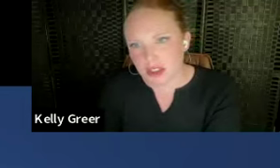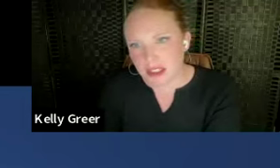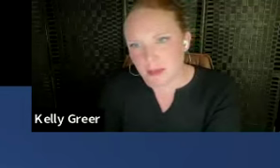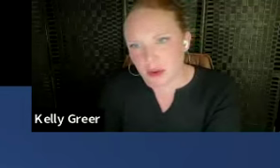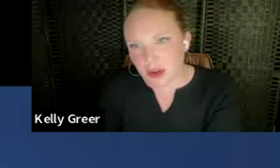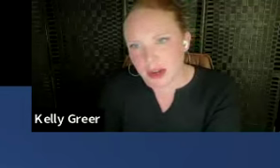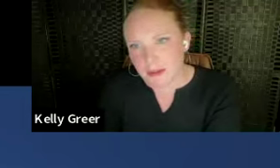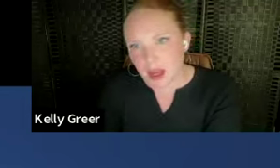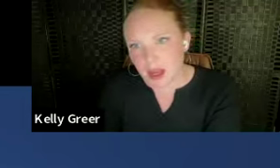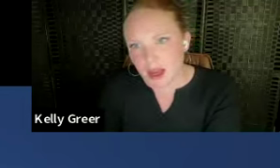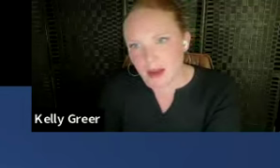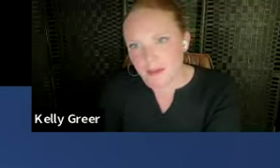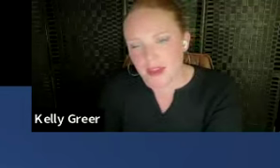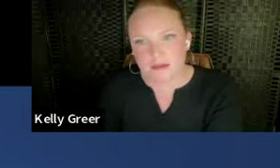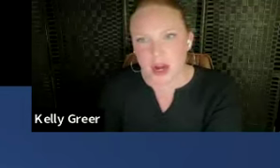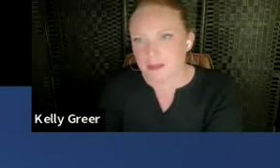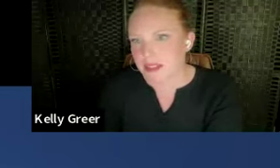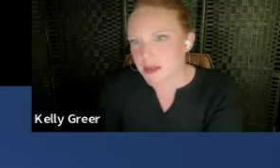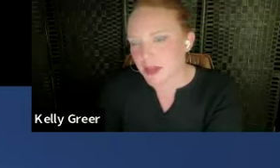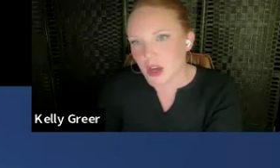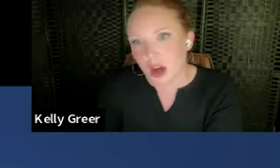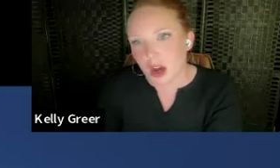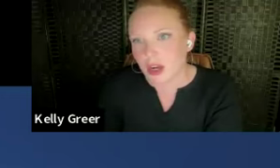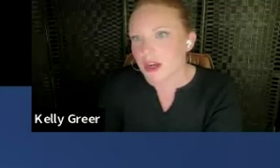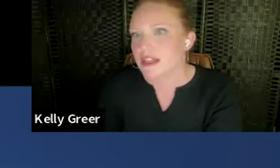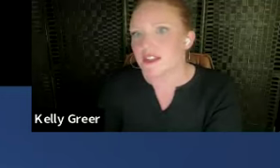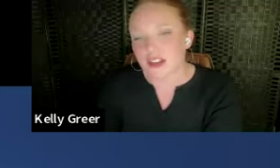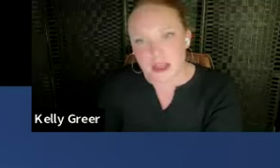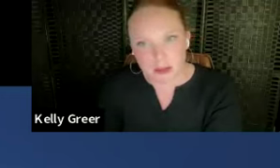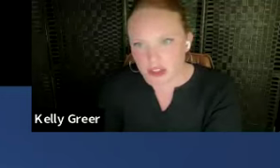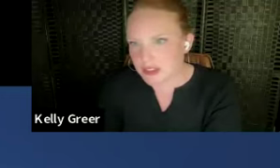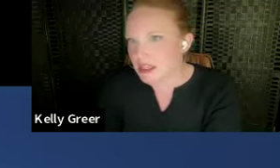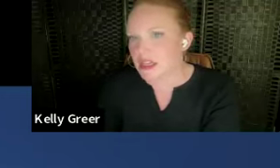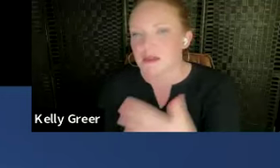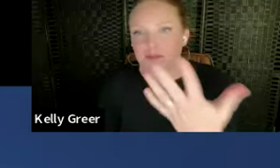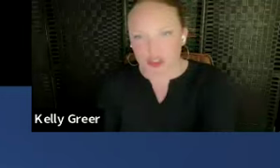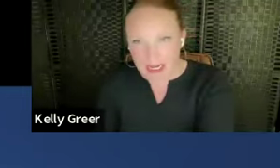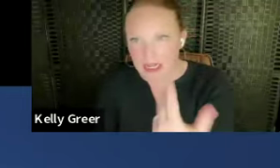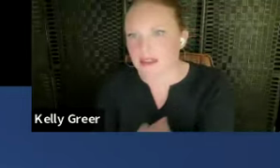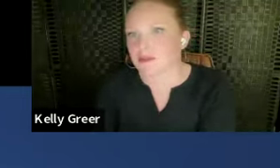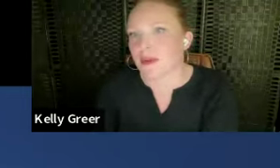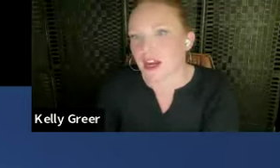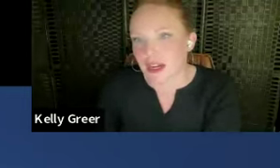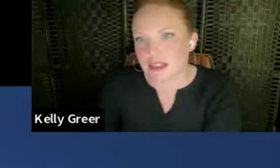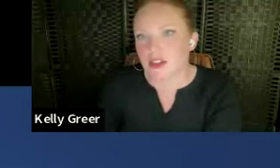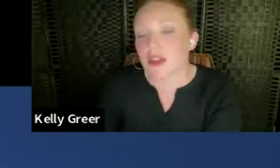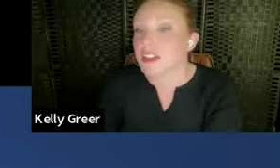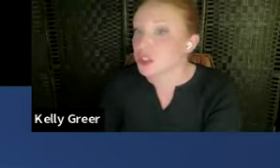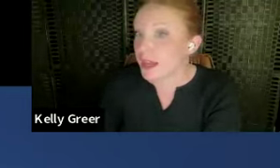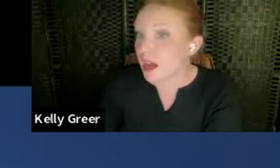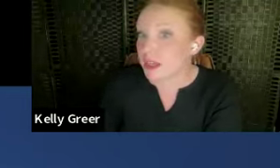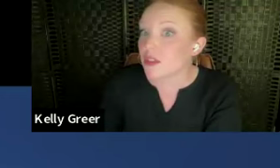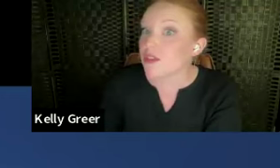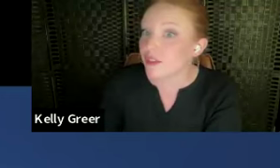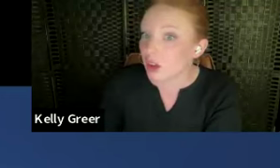in-depth emergency program, perhaps CPR, different emergency trainings, preparedness. So